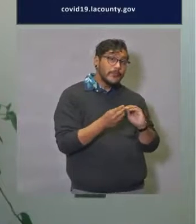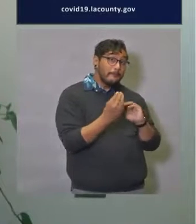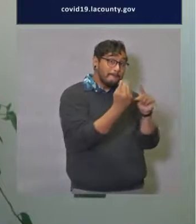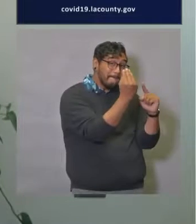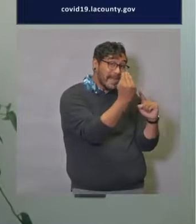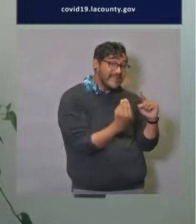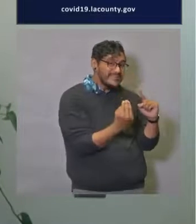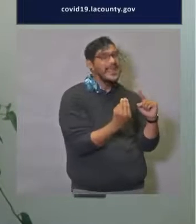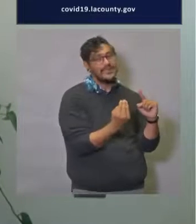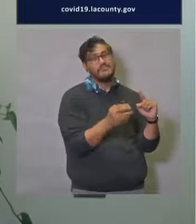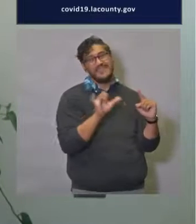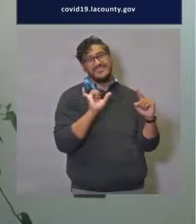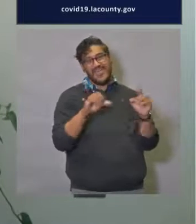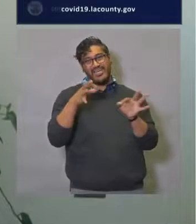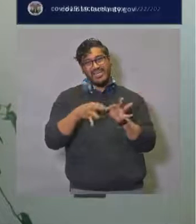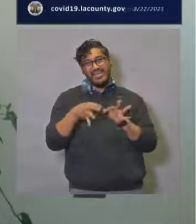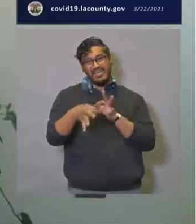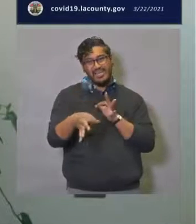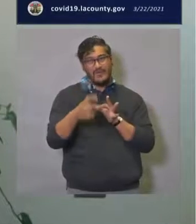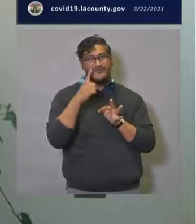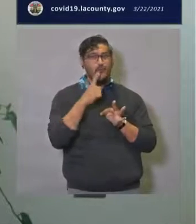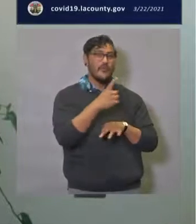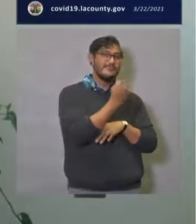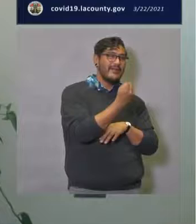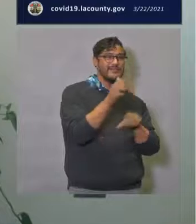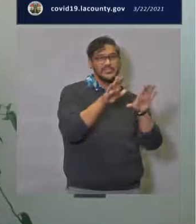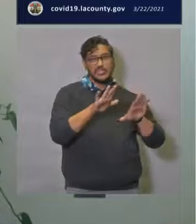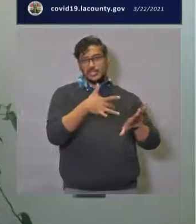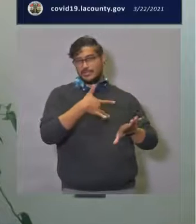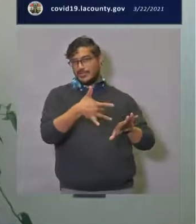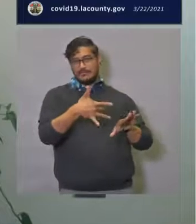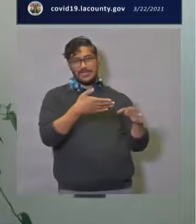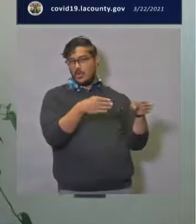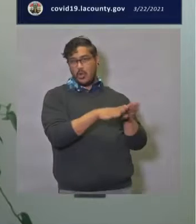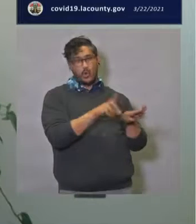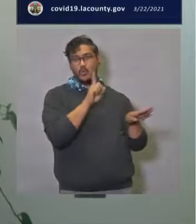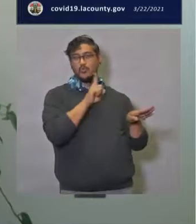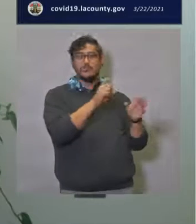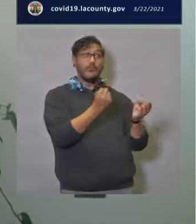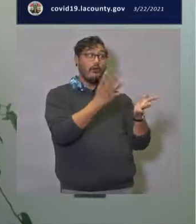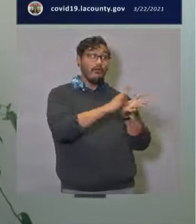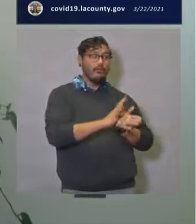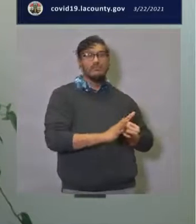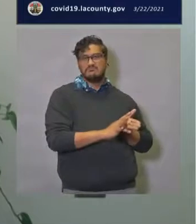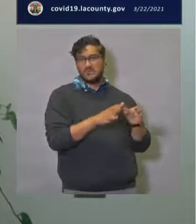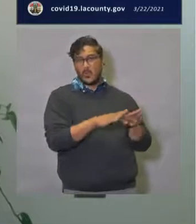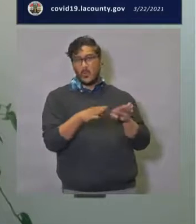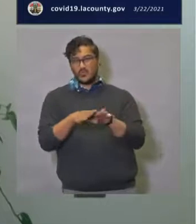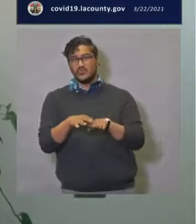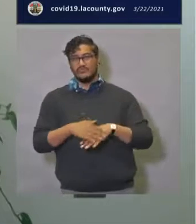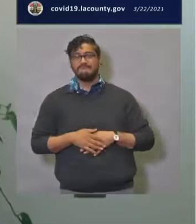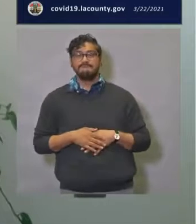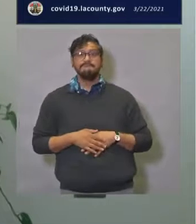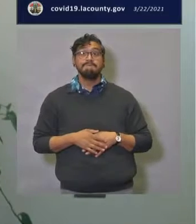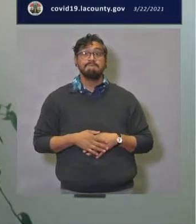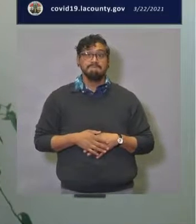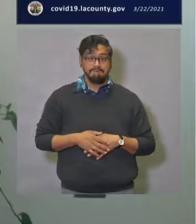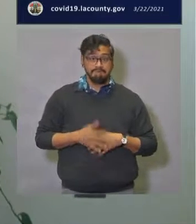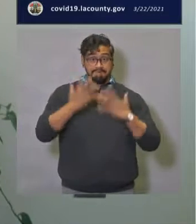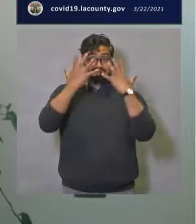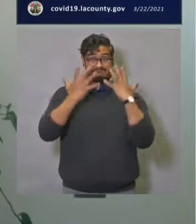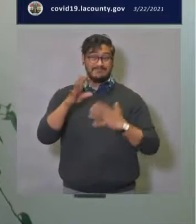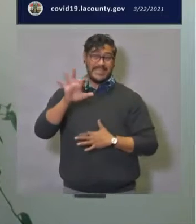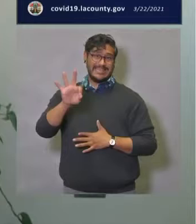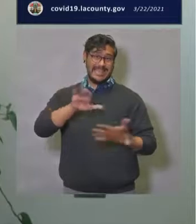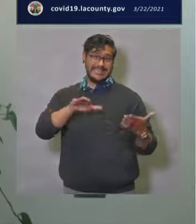delay in reporting over the weekend. I'll take the first slide. We're sad to report 9 additional deaths